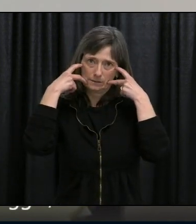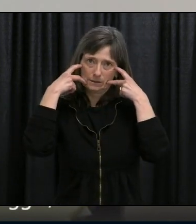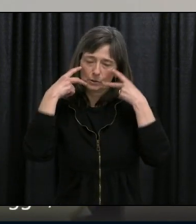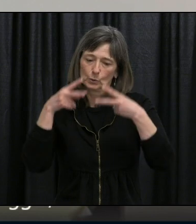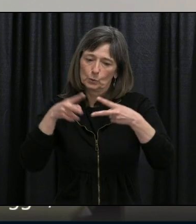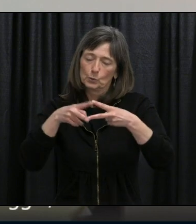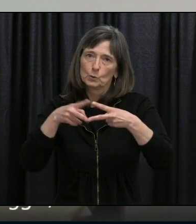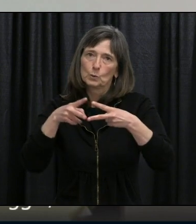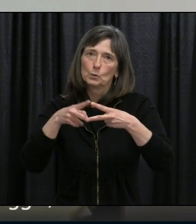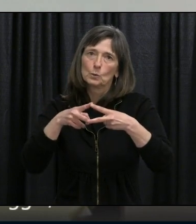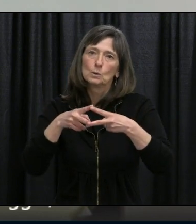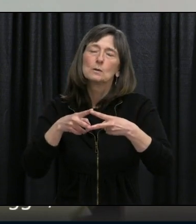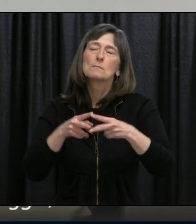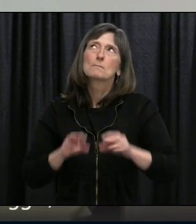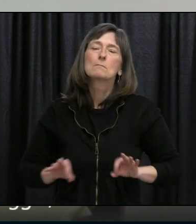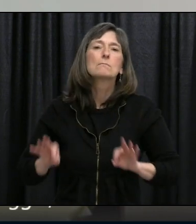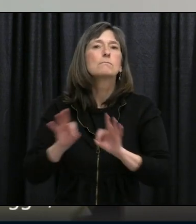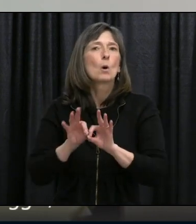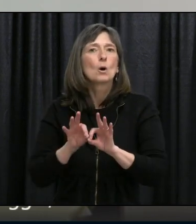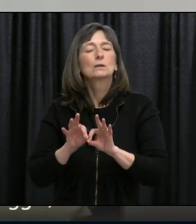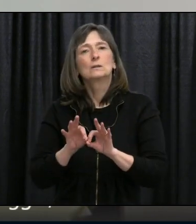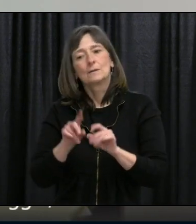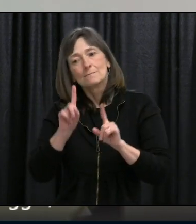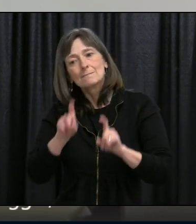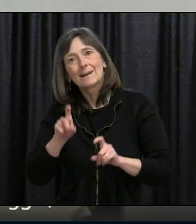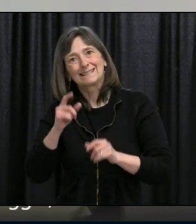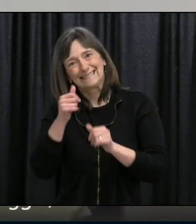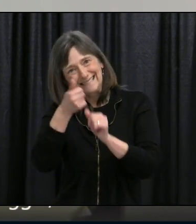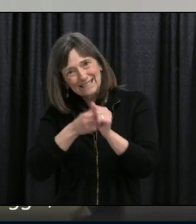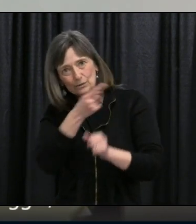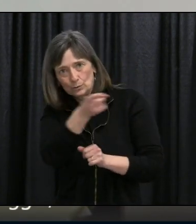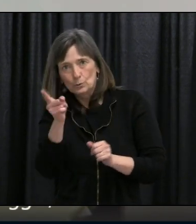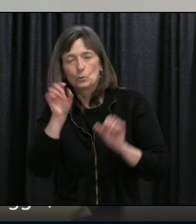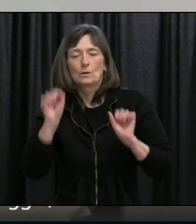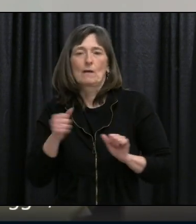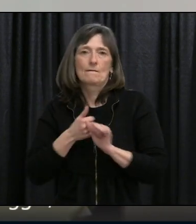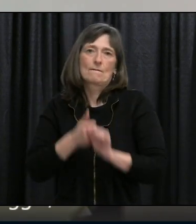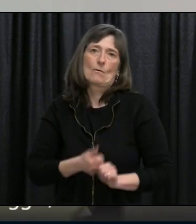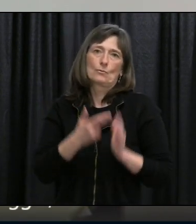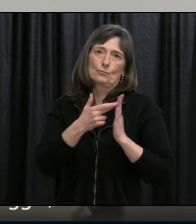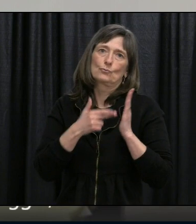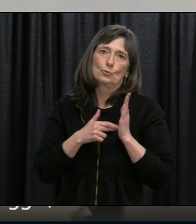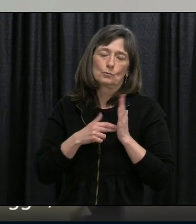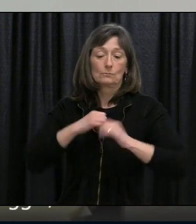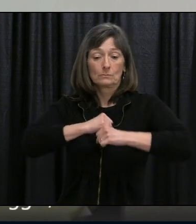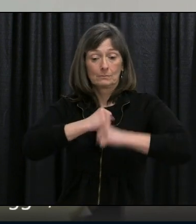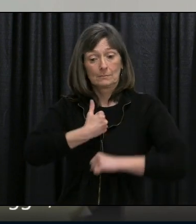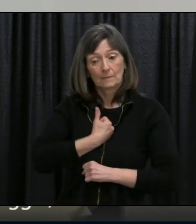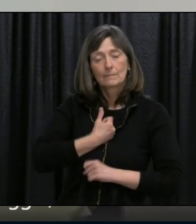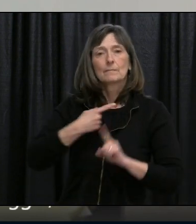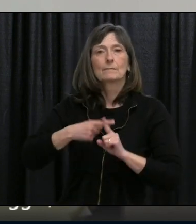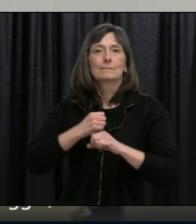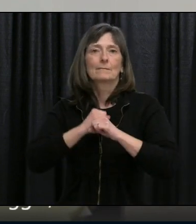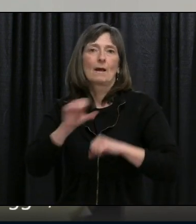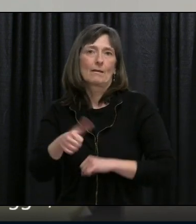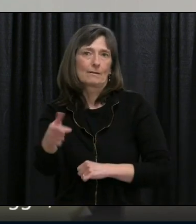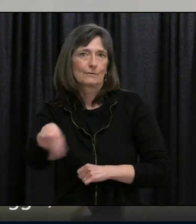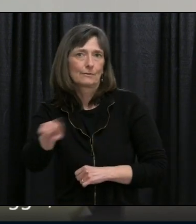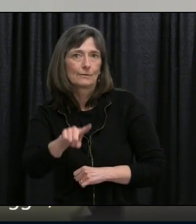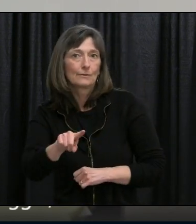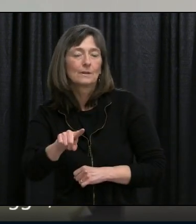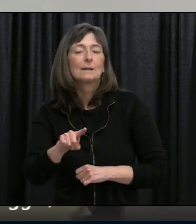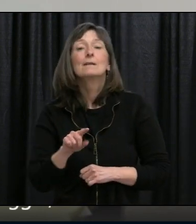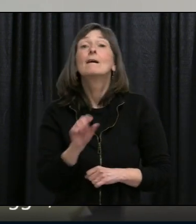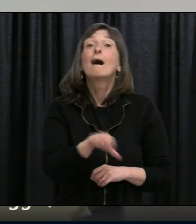day, that is going to be something we can each do to protect ourselves and to protect others. And the other is around